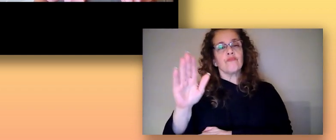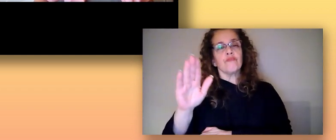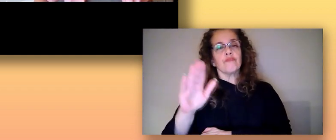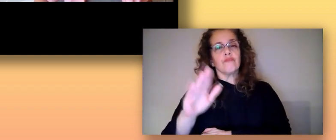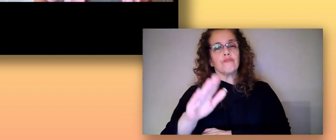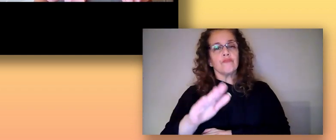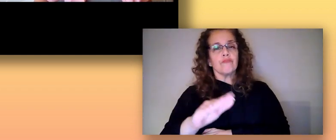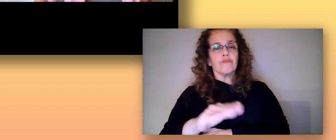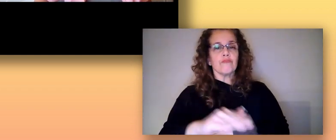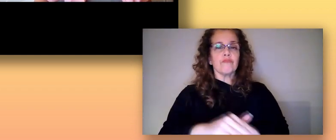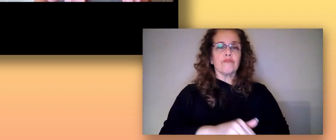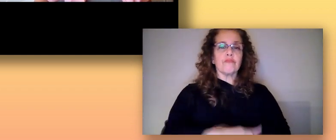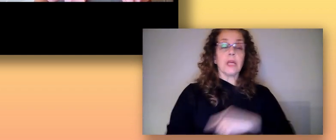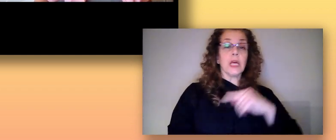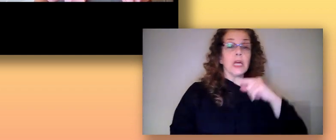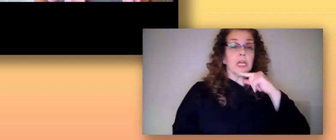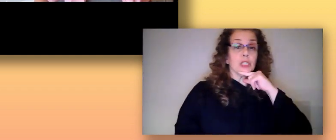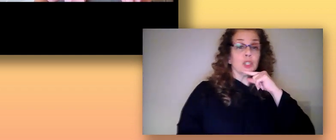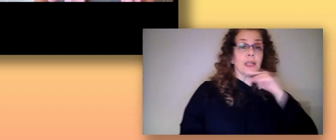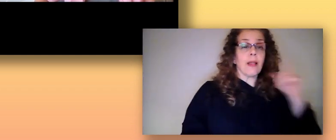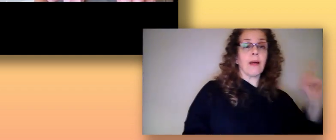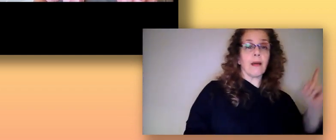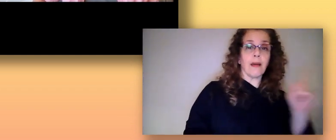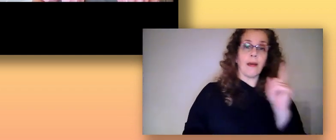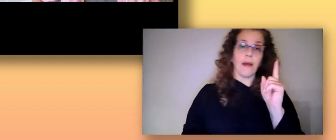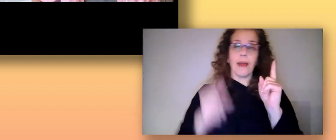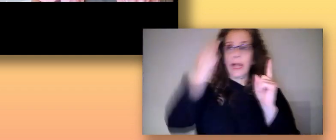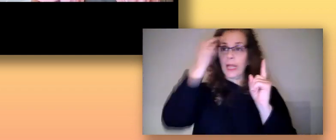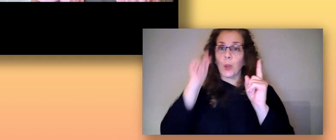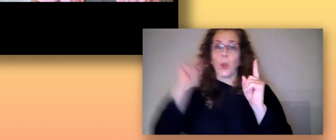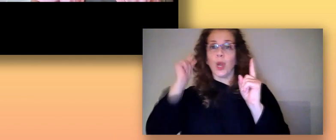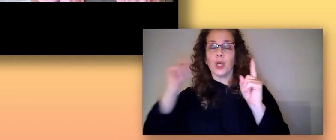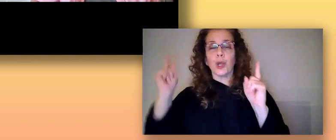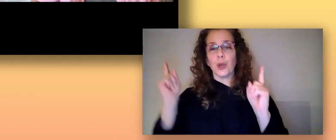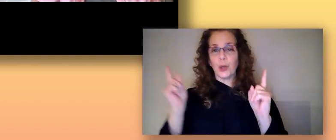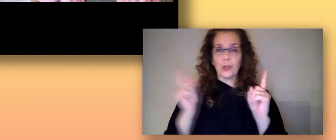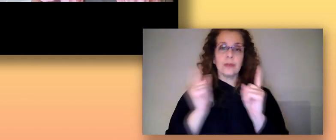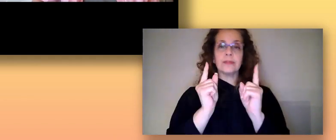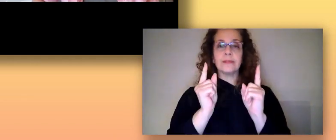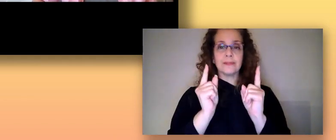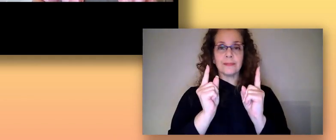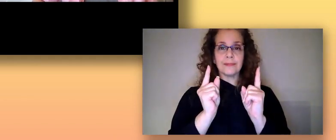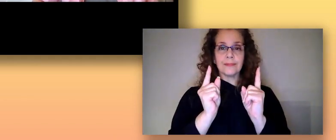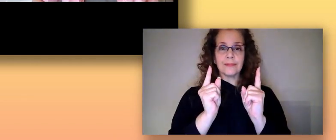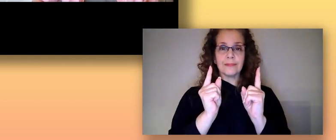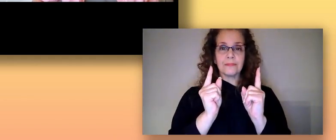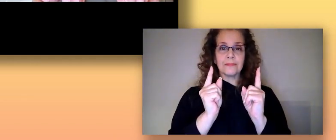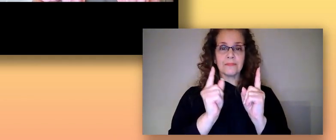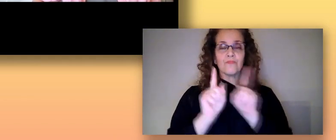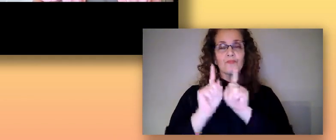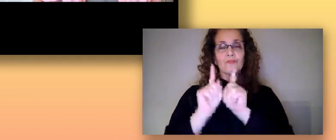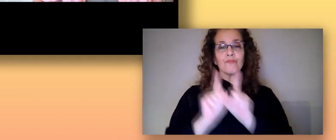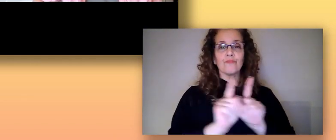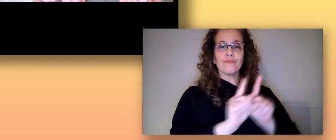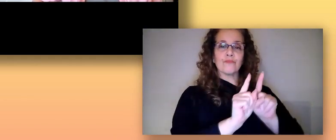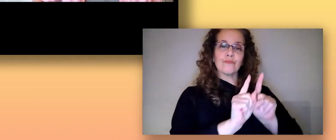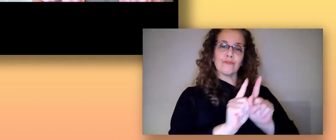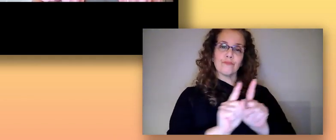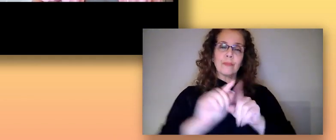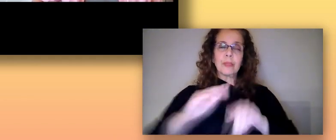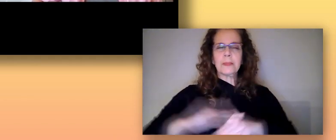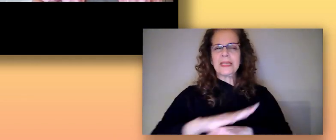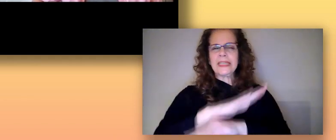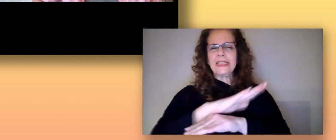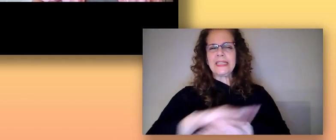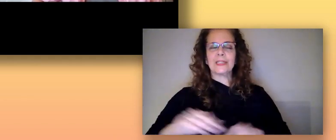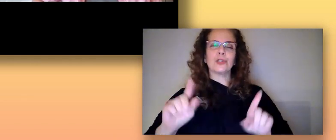dusk, Gisela walks out of the hotel and meets Eduardo, who is ready to receive her. They walk along the beach, chatting